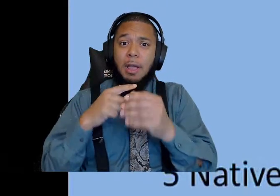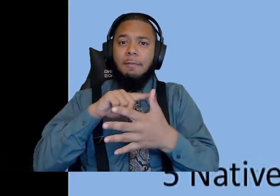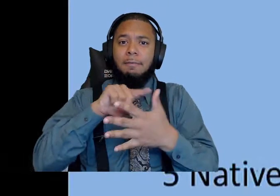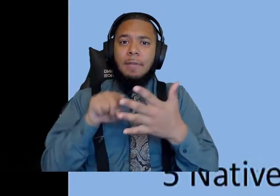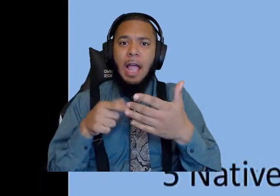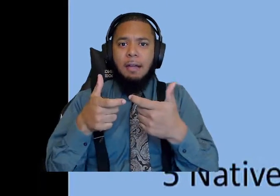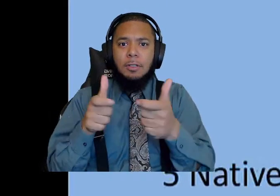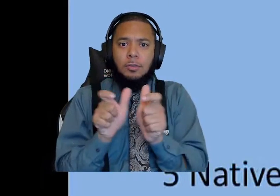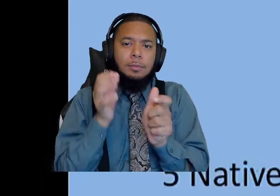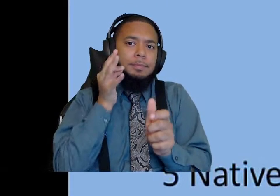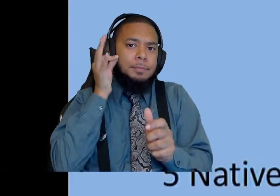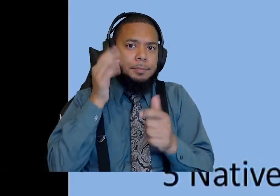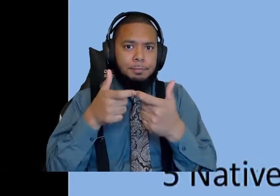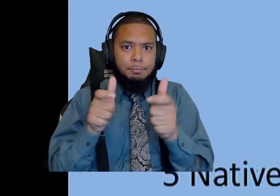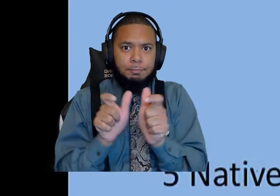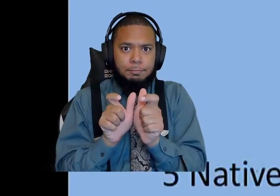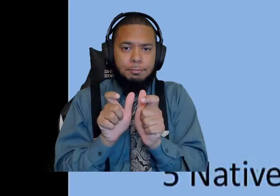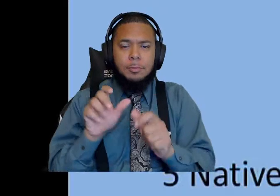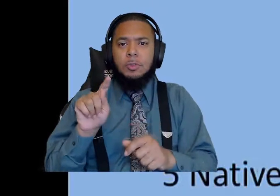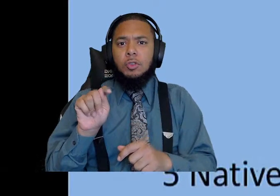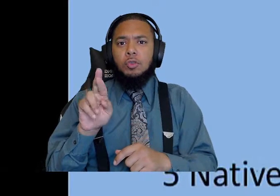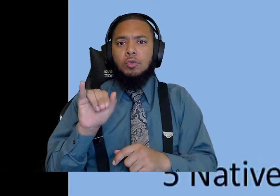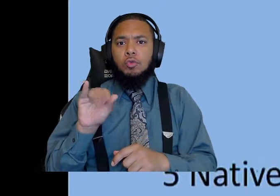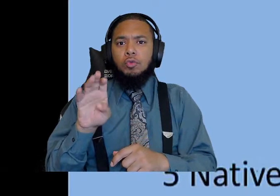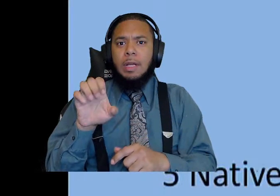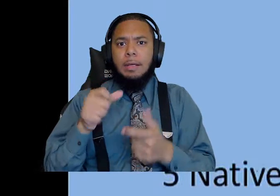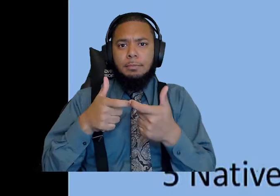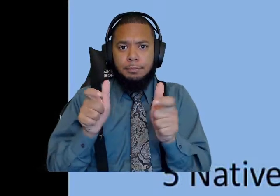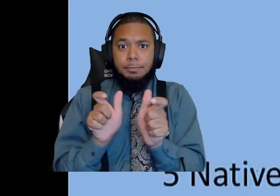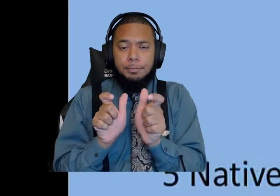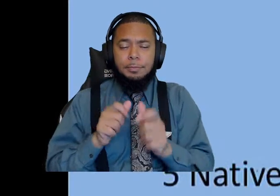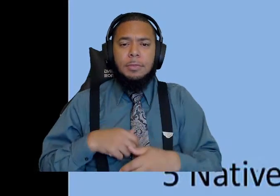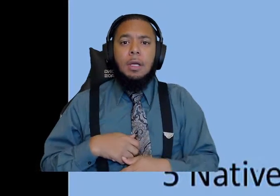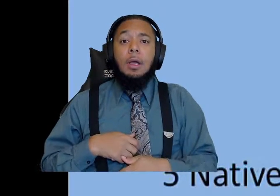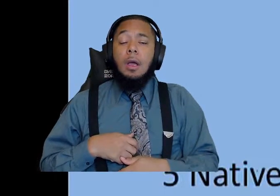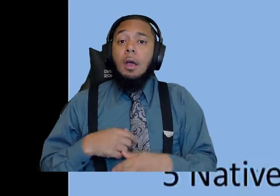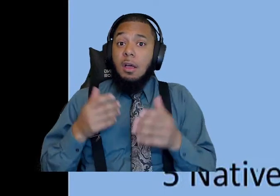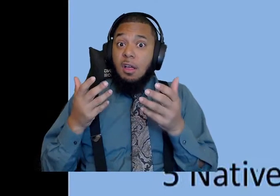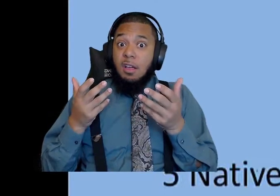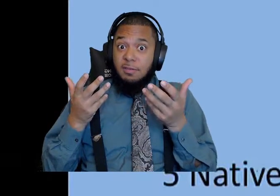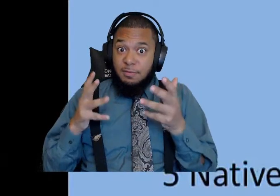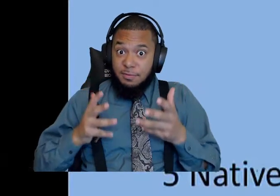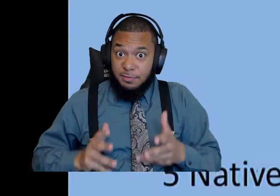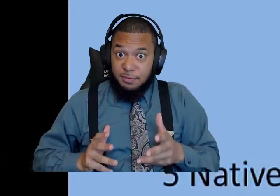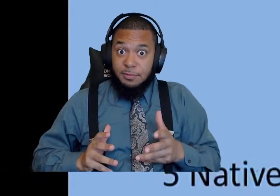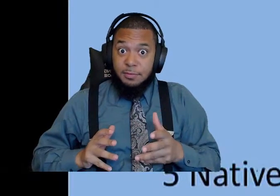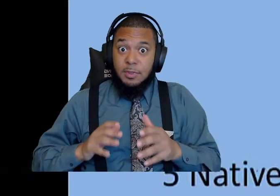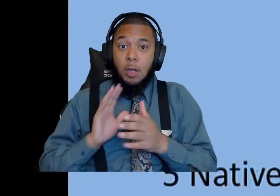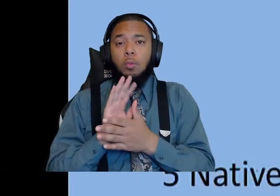America. After viewing the video, make sure to answer the questions that are off to the side on TED Ed.